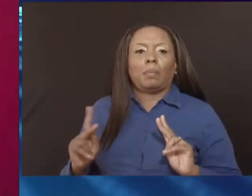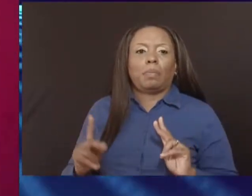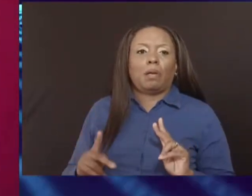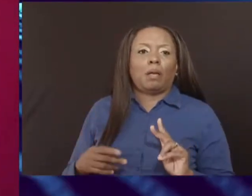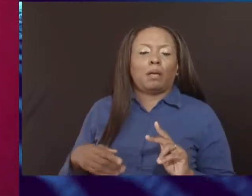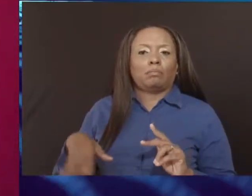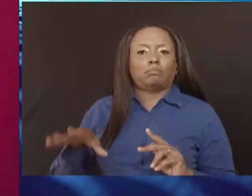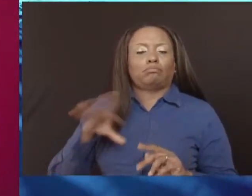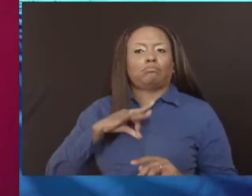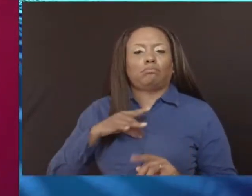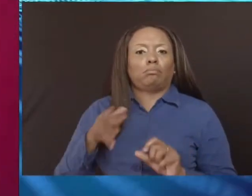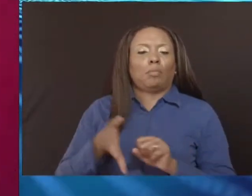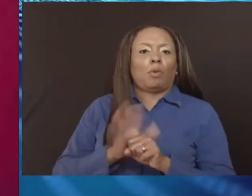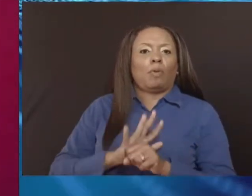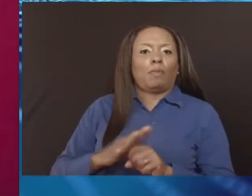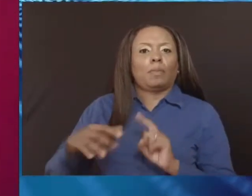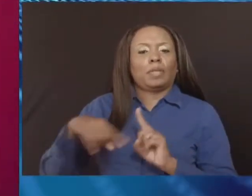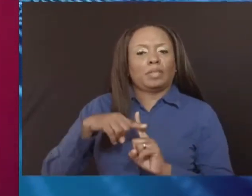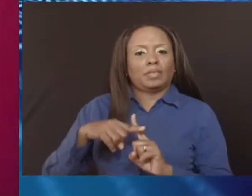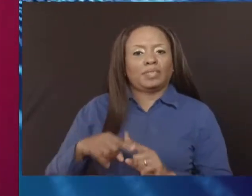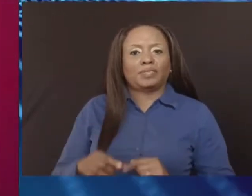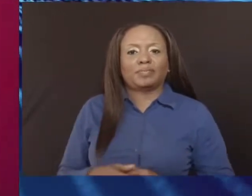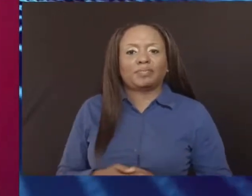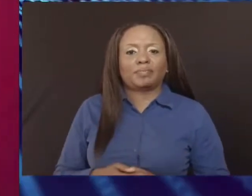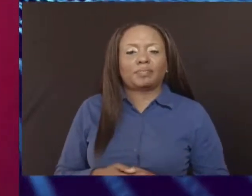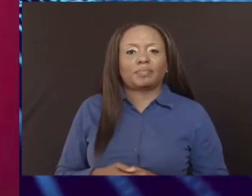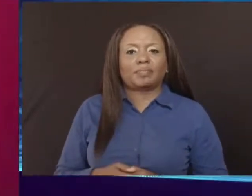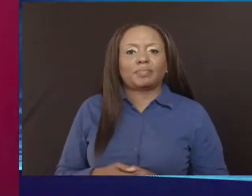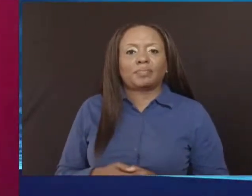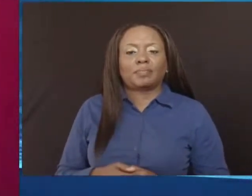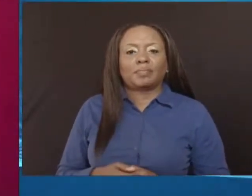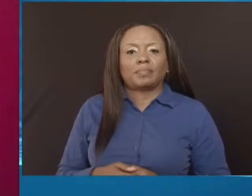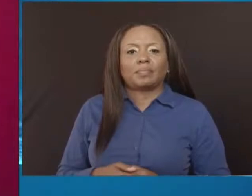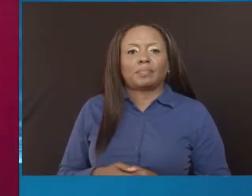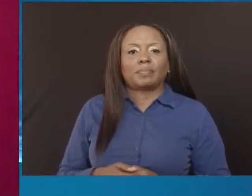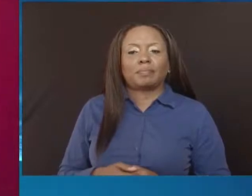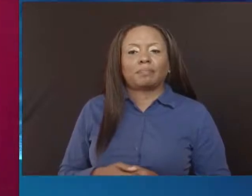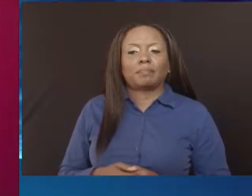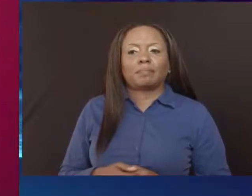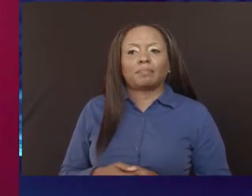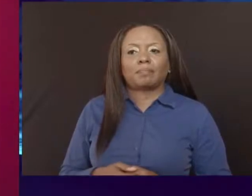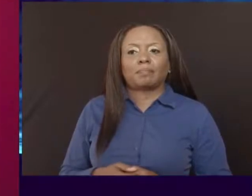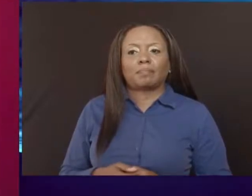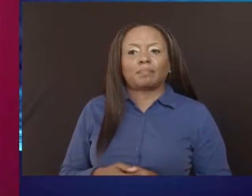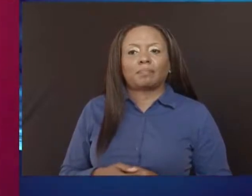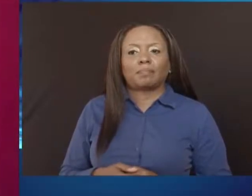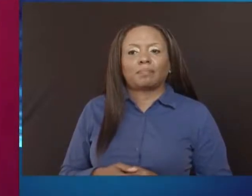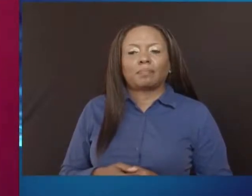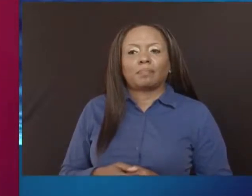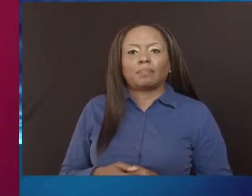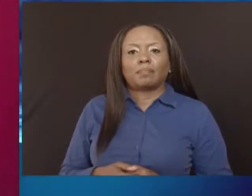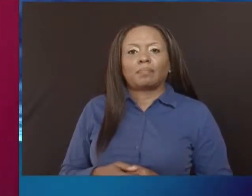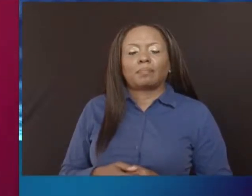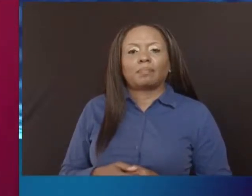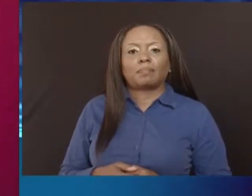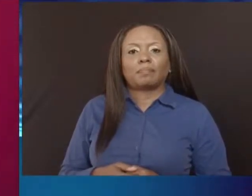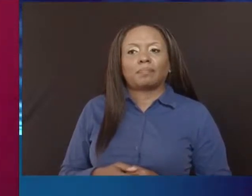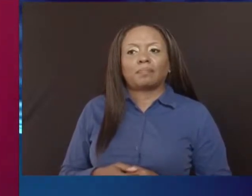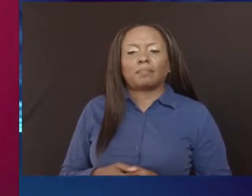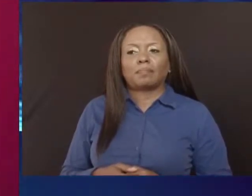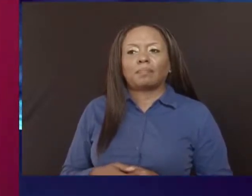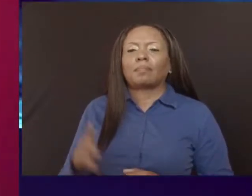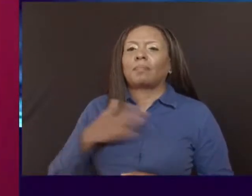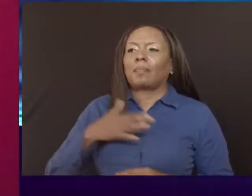Barbados. The main concern that I have, what I find particularly disconcerting, is the fact that